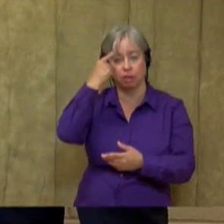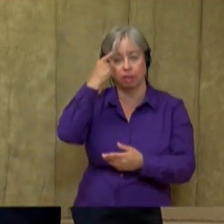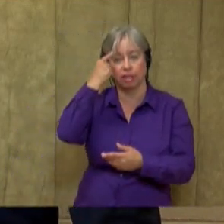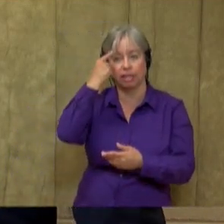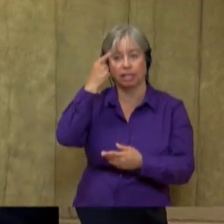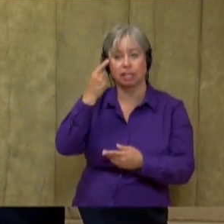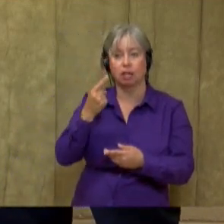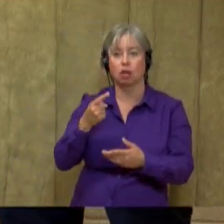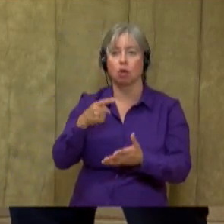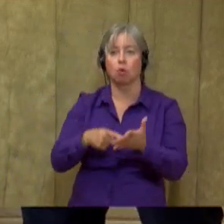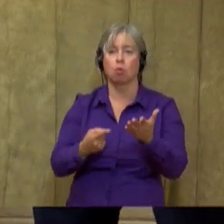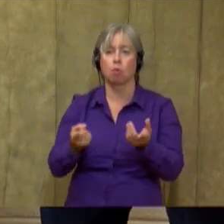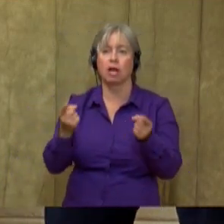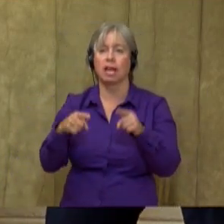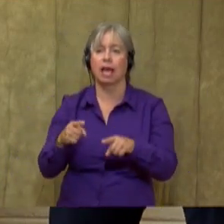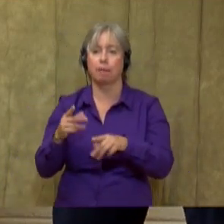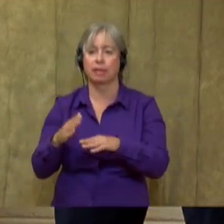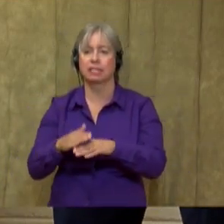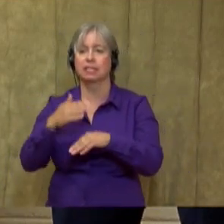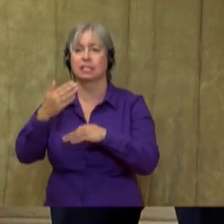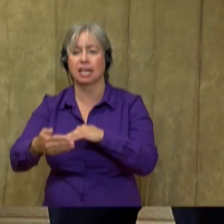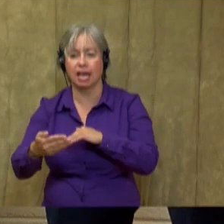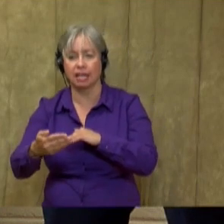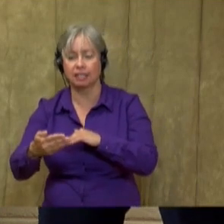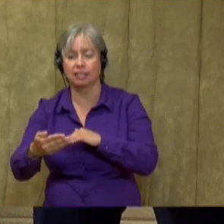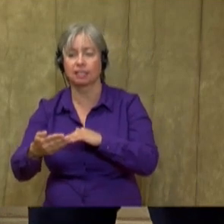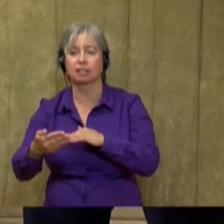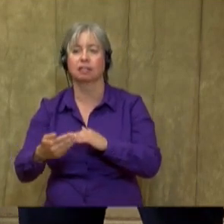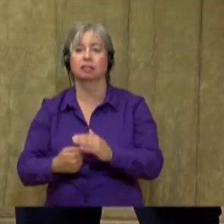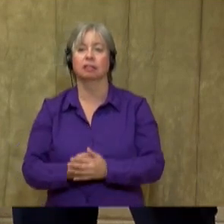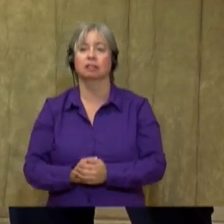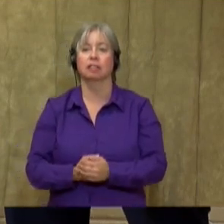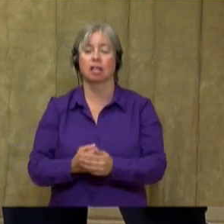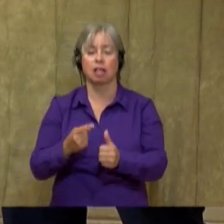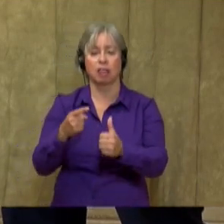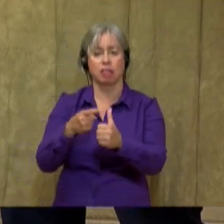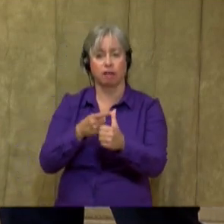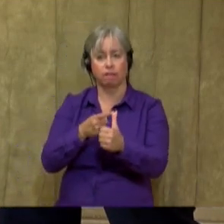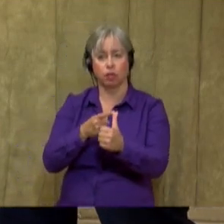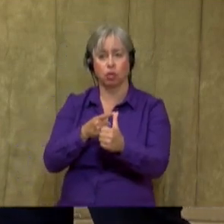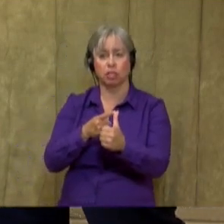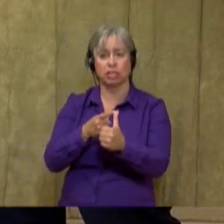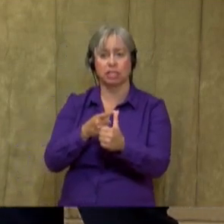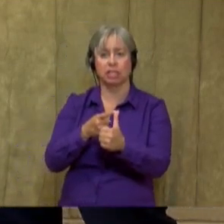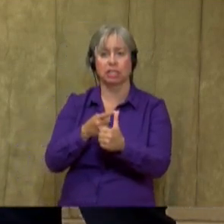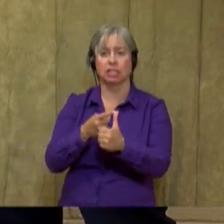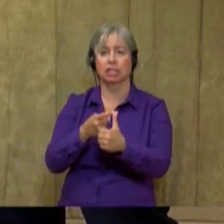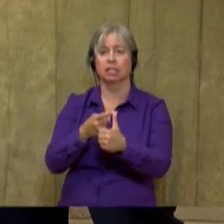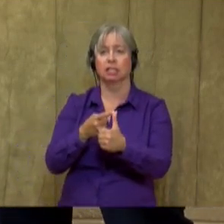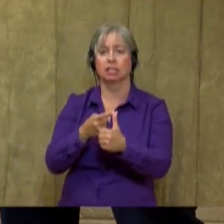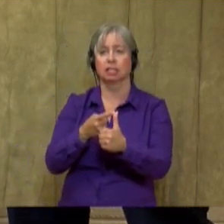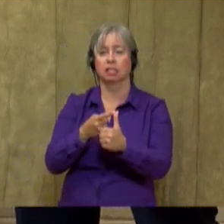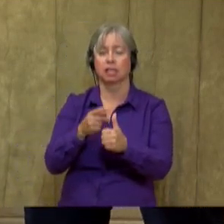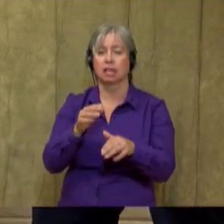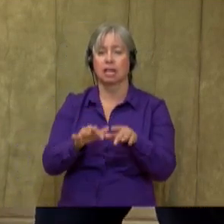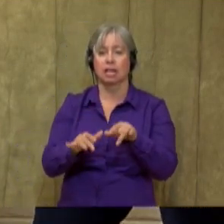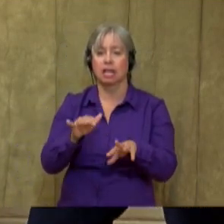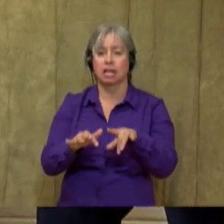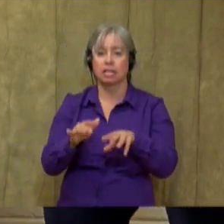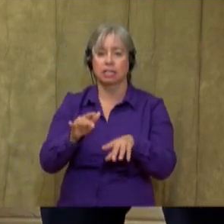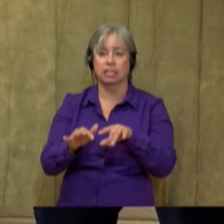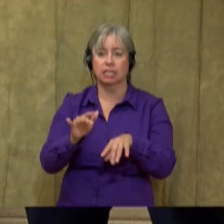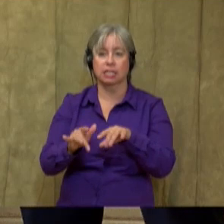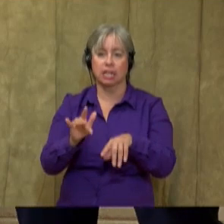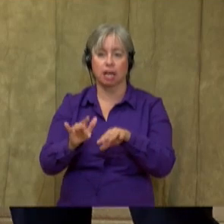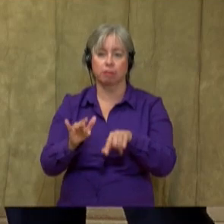to happen next in each of the following situations. So the first situation I want to bring up is this idea of typing in a code